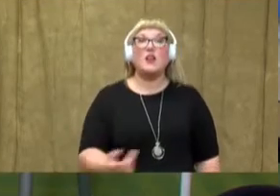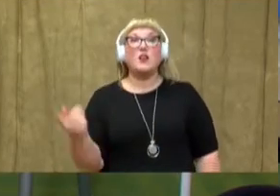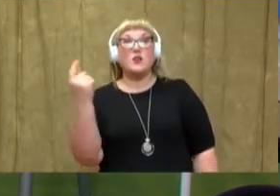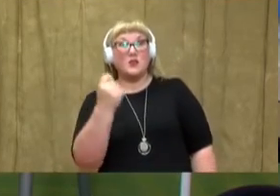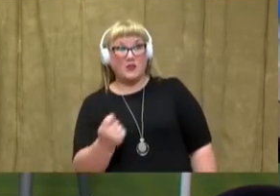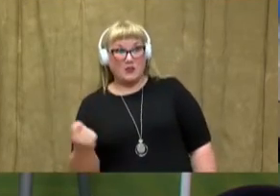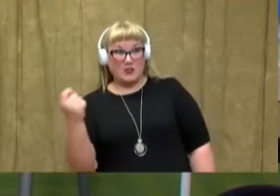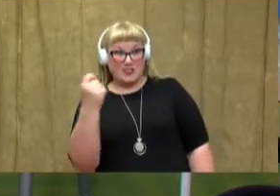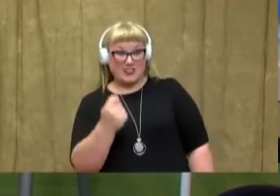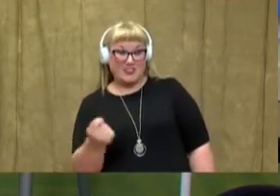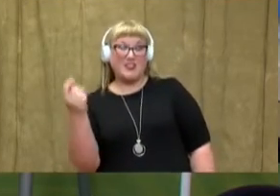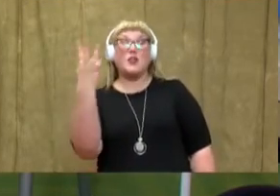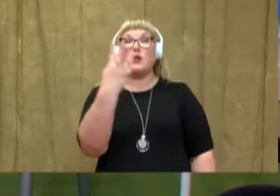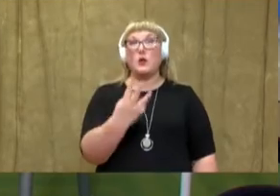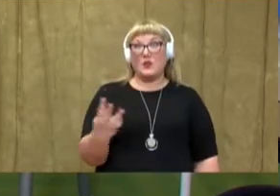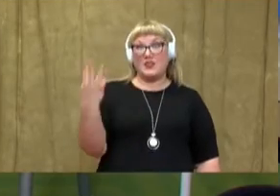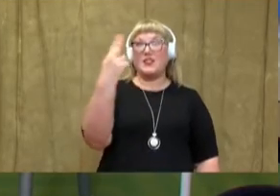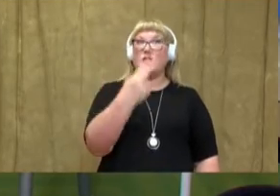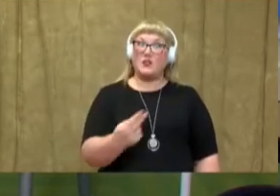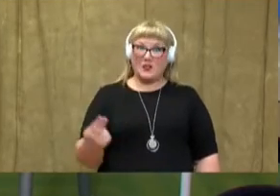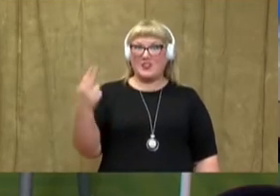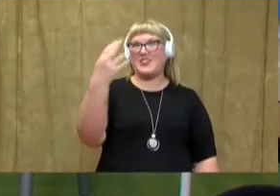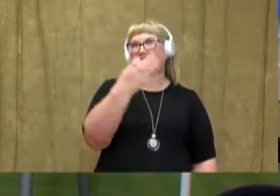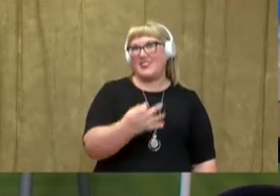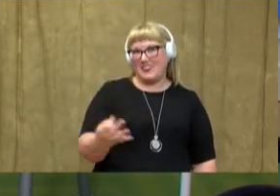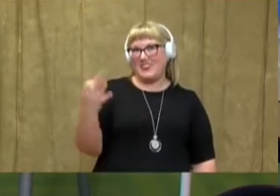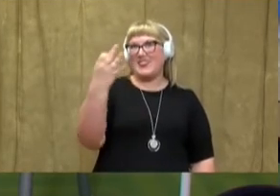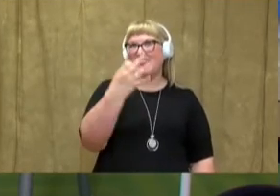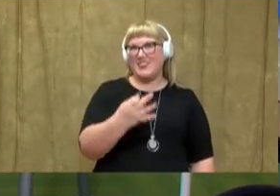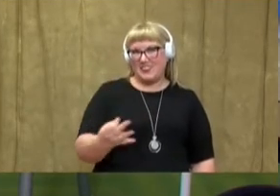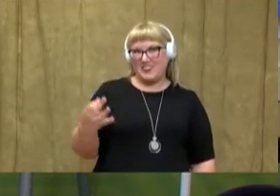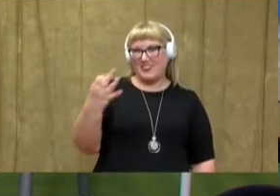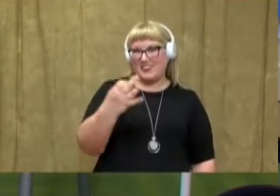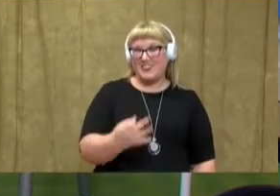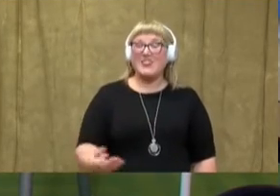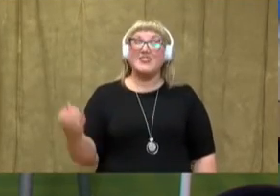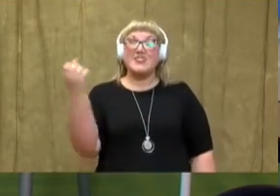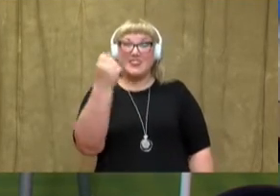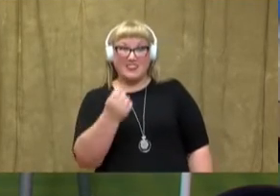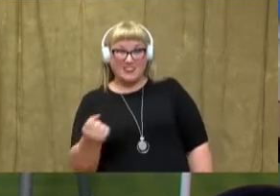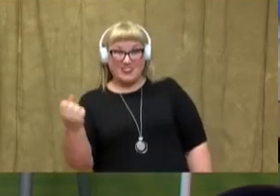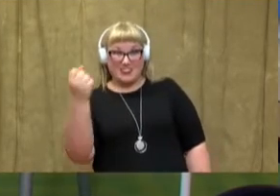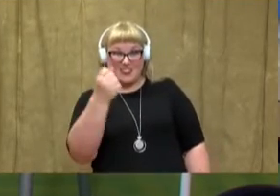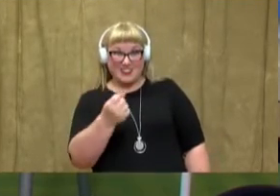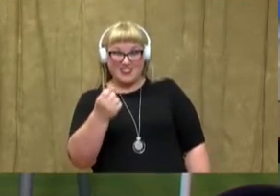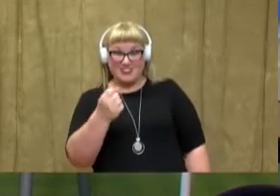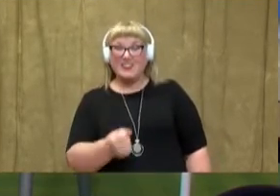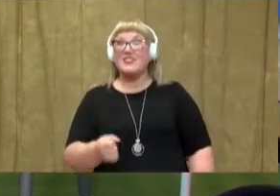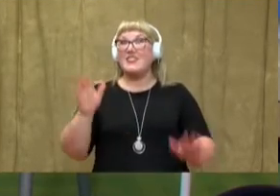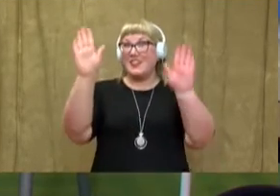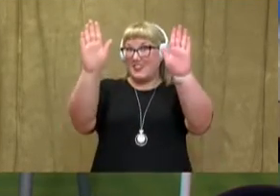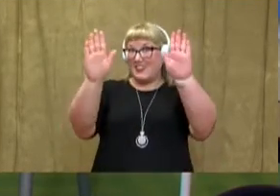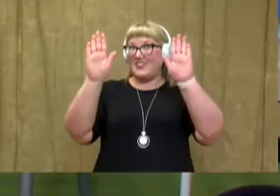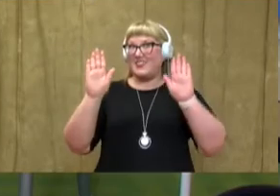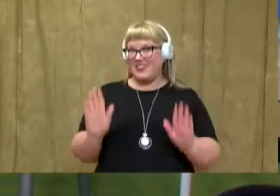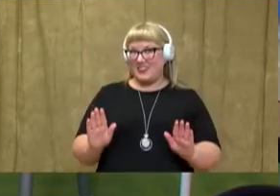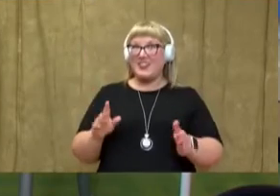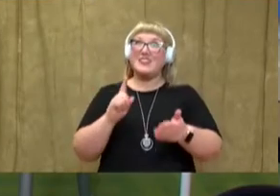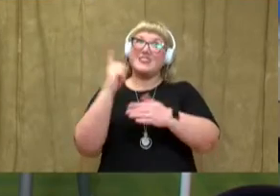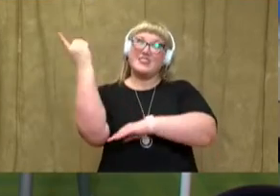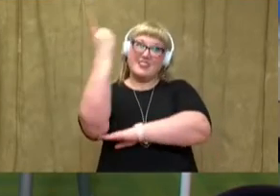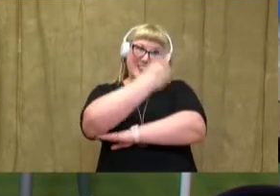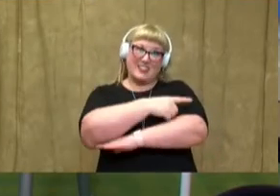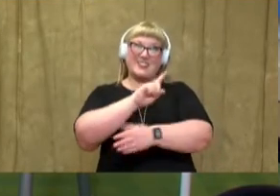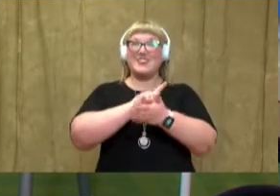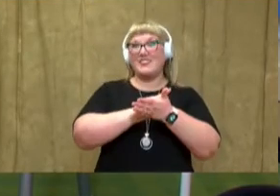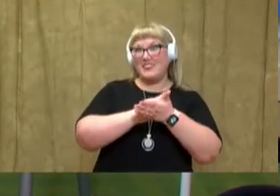Lunes, martes, miércoles, jueves, viernes, sábado, domingo,